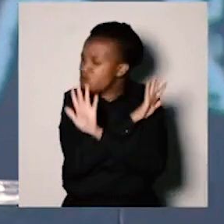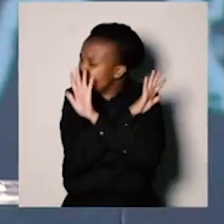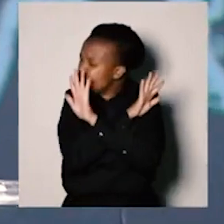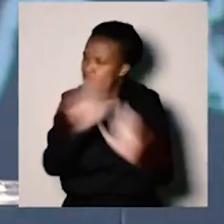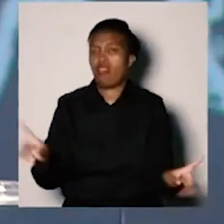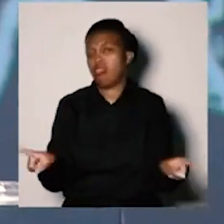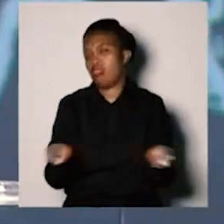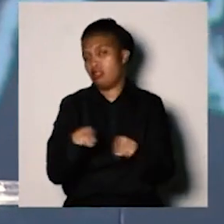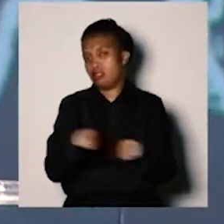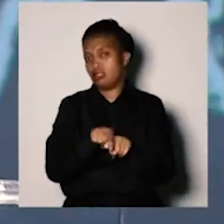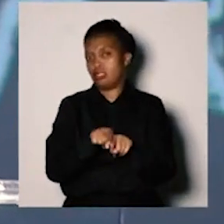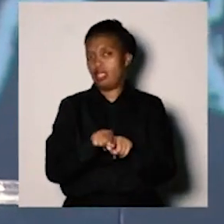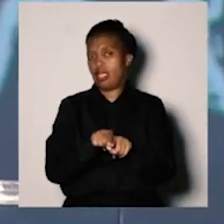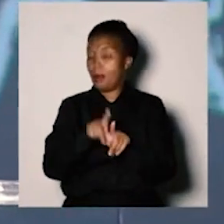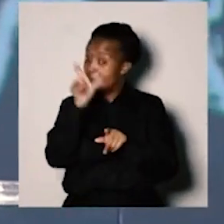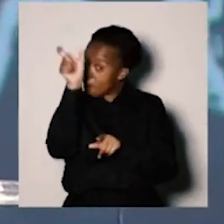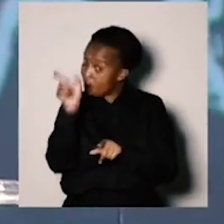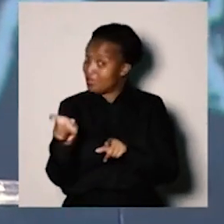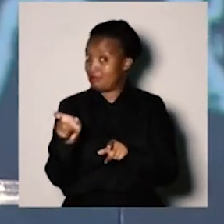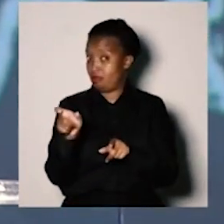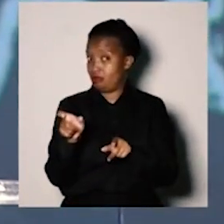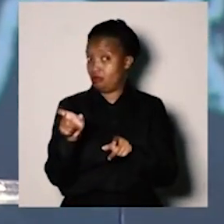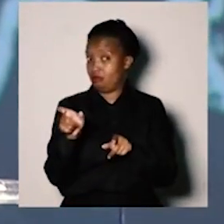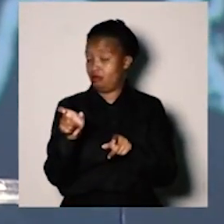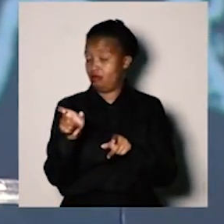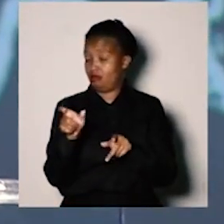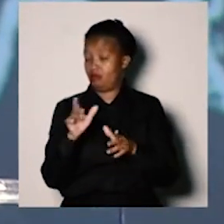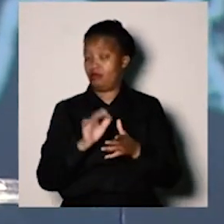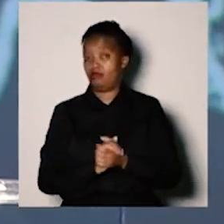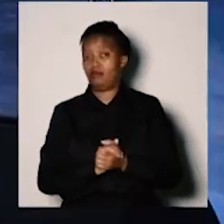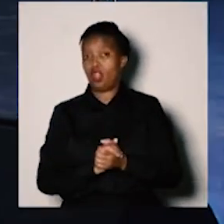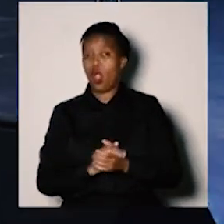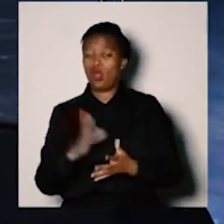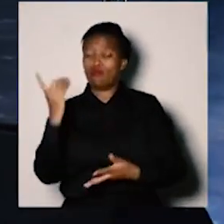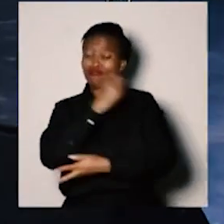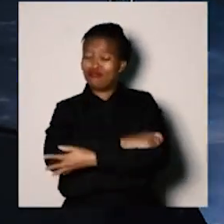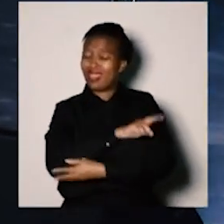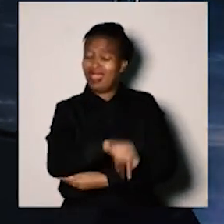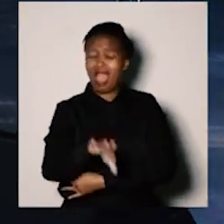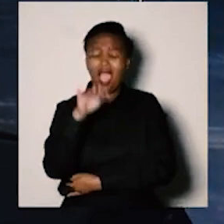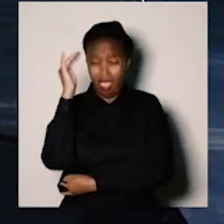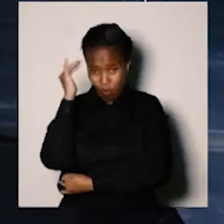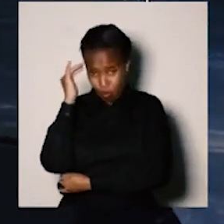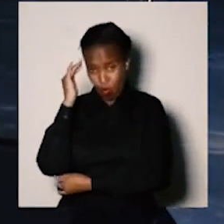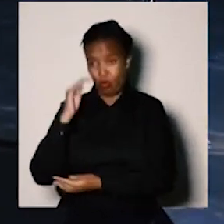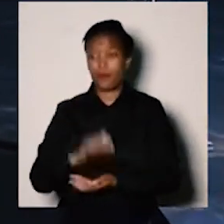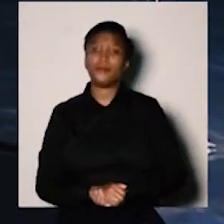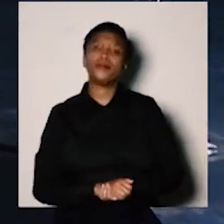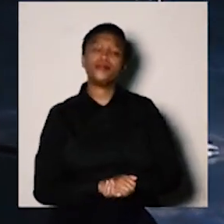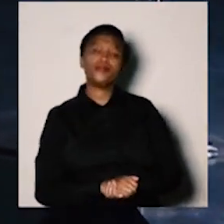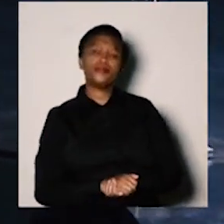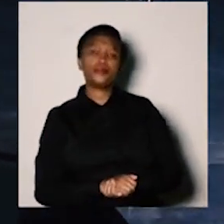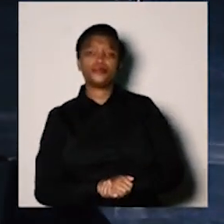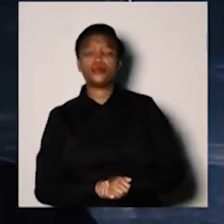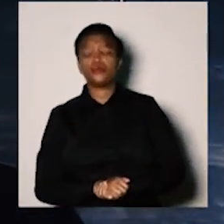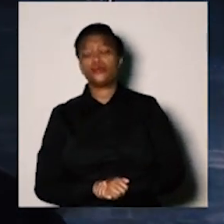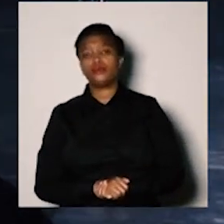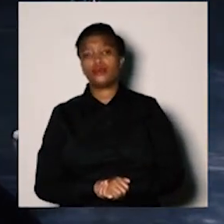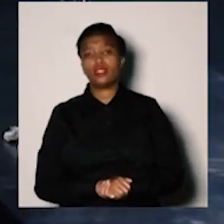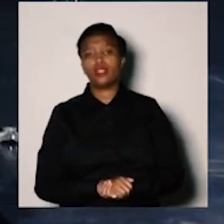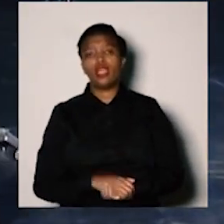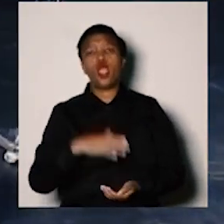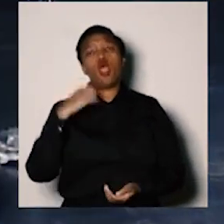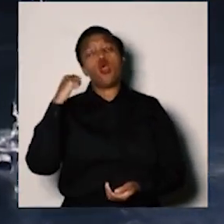Sono. On that day, I knew I'm not the same Mosa Sono.